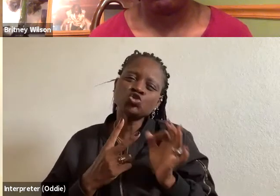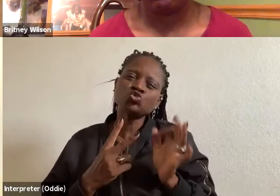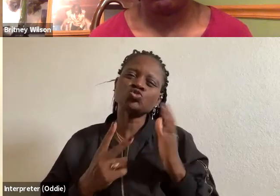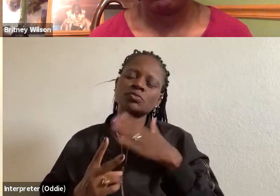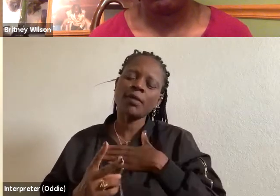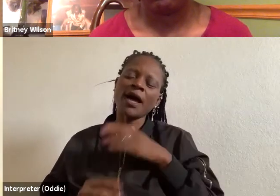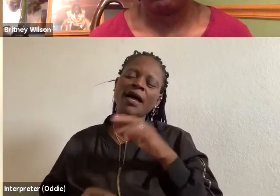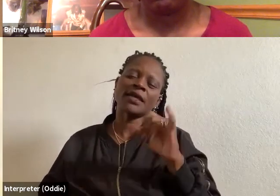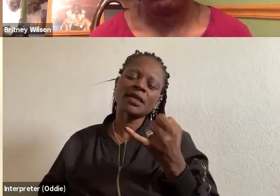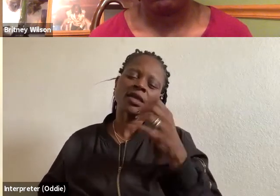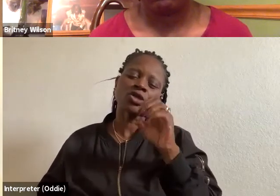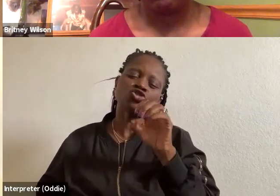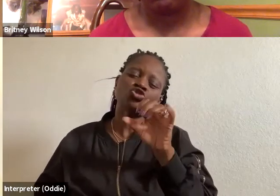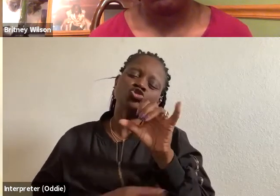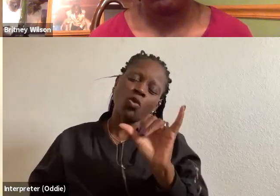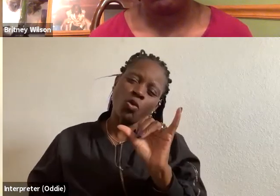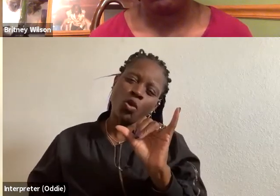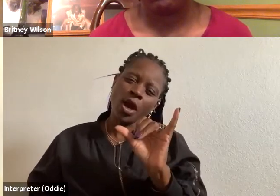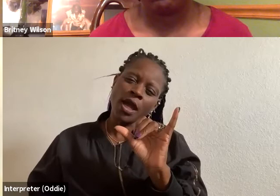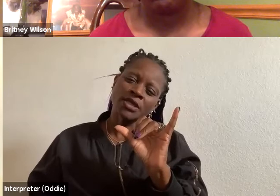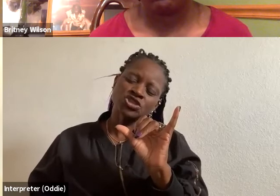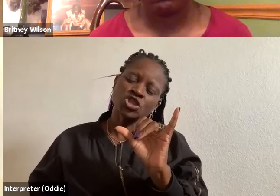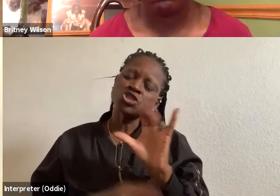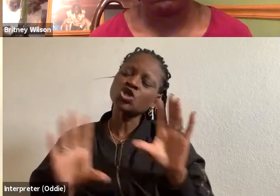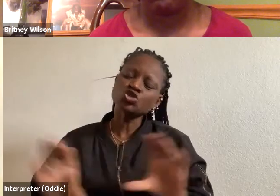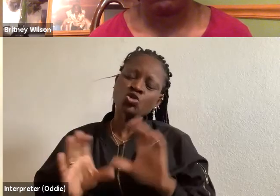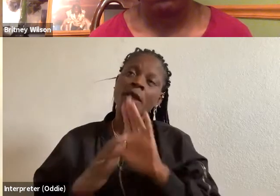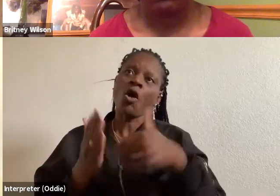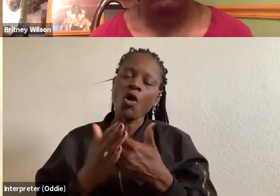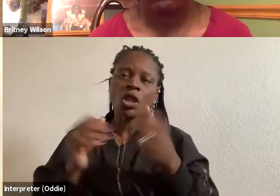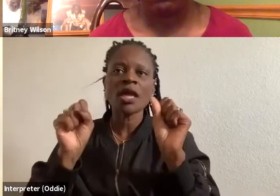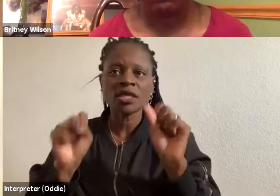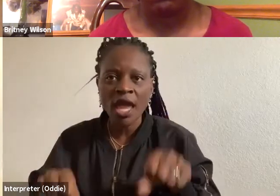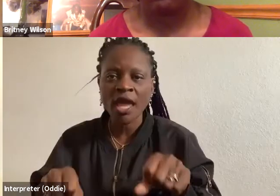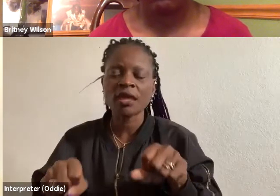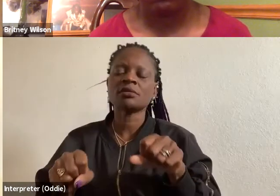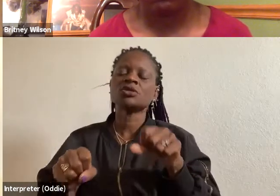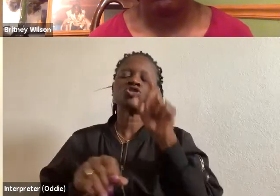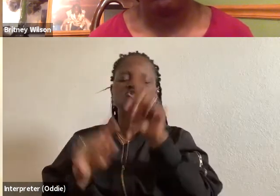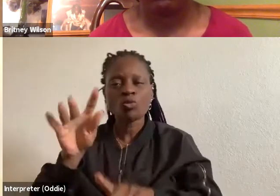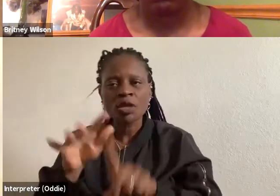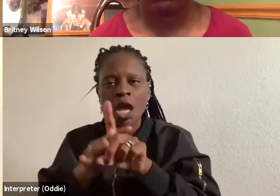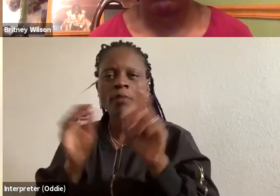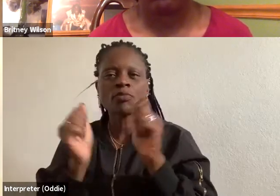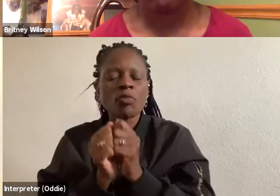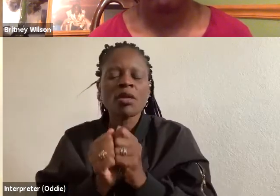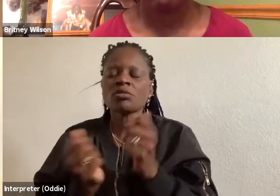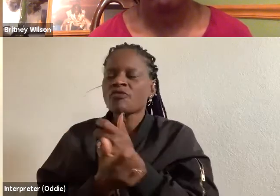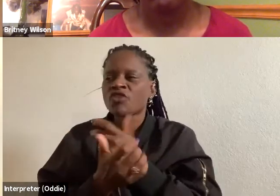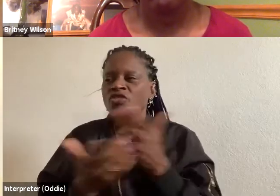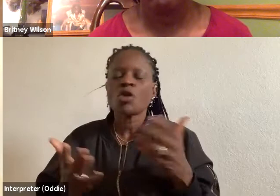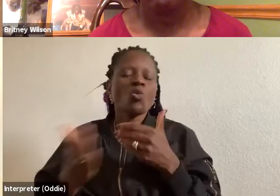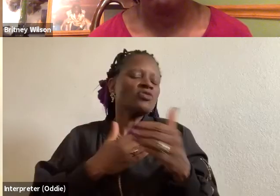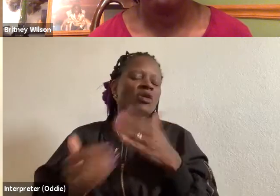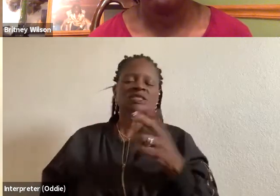is just really being all that I am, coming to the table with every aspect of me. So like disabled, queer,